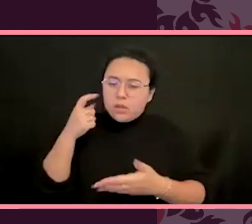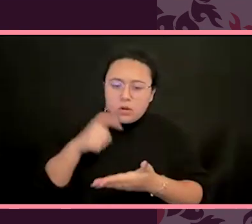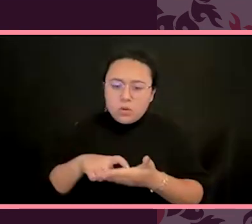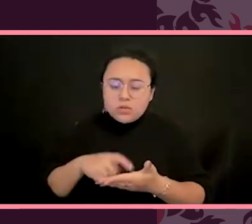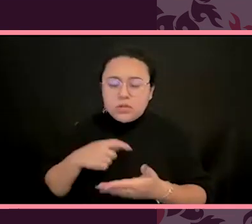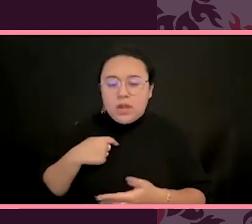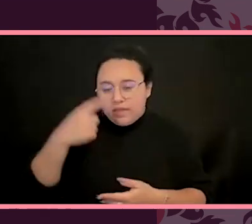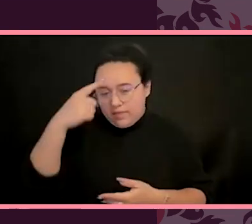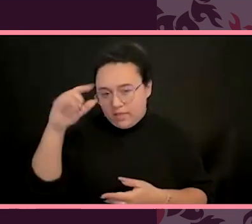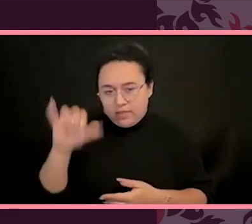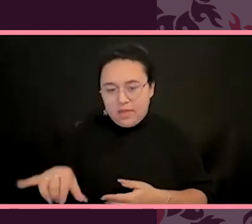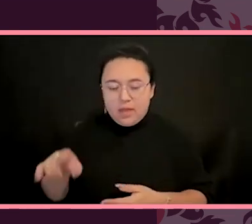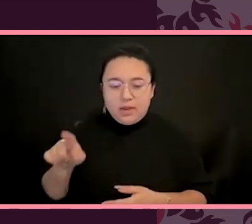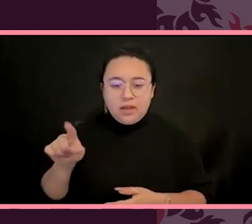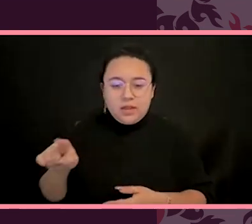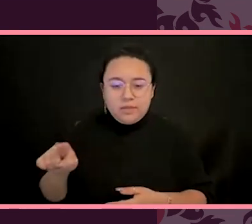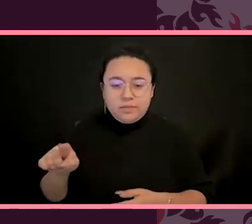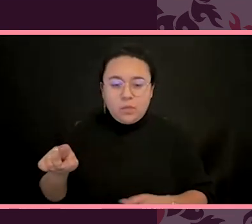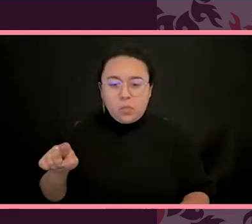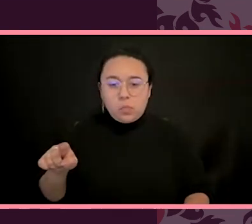I think